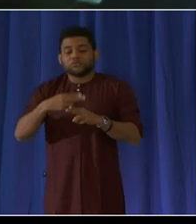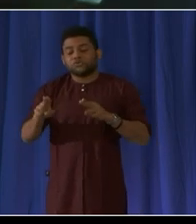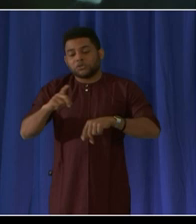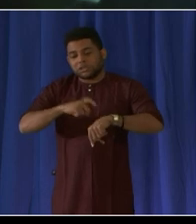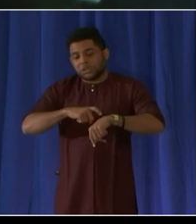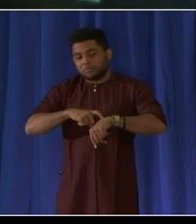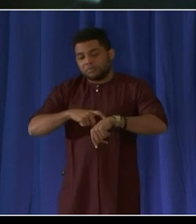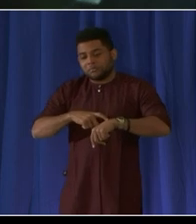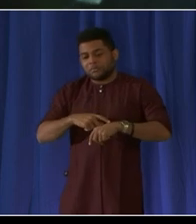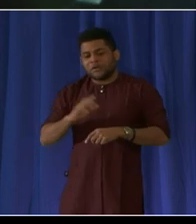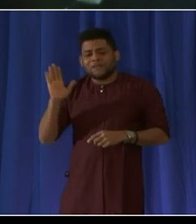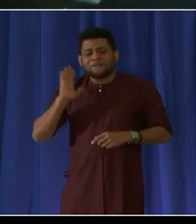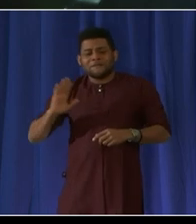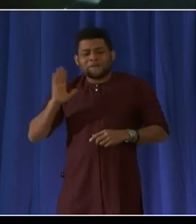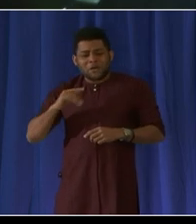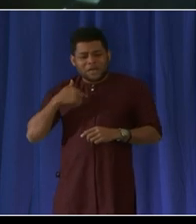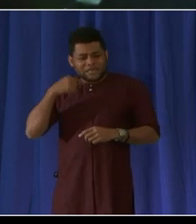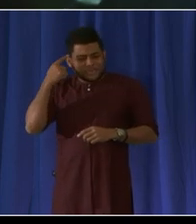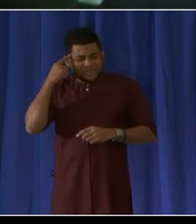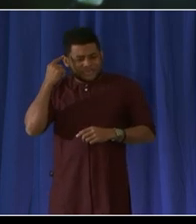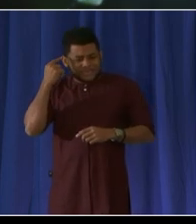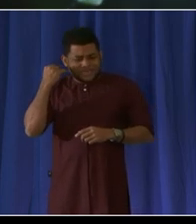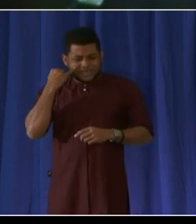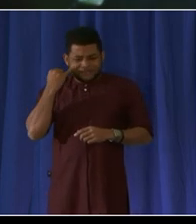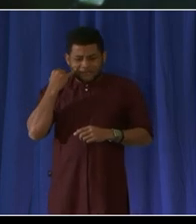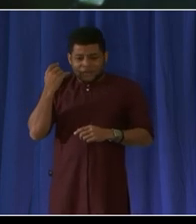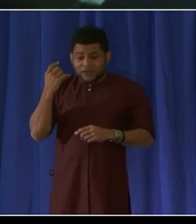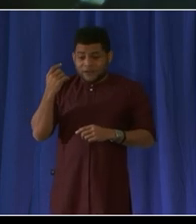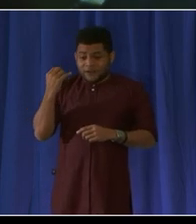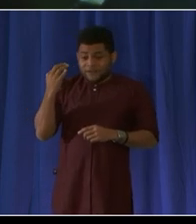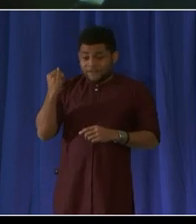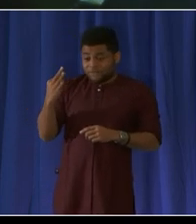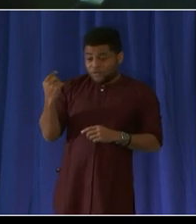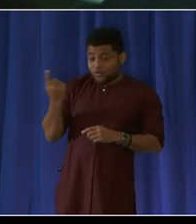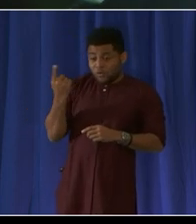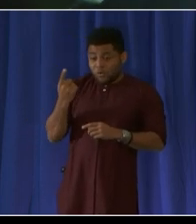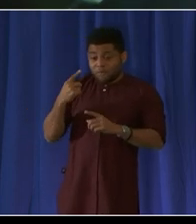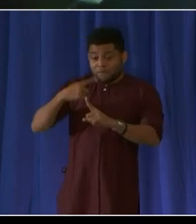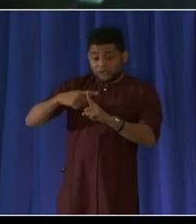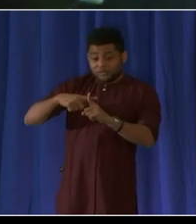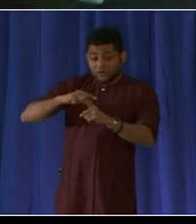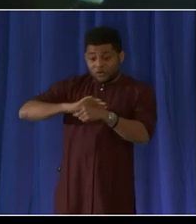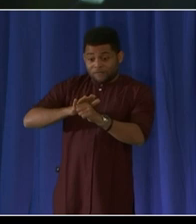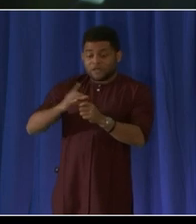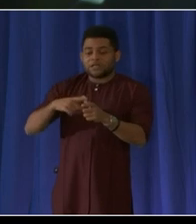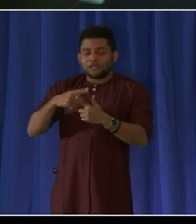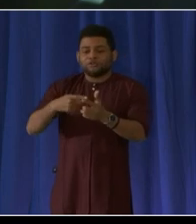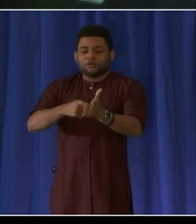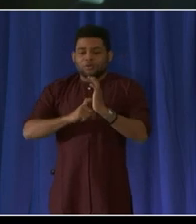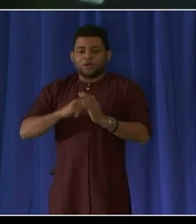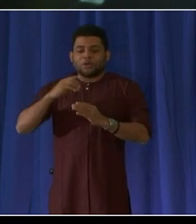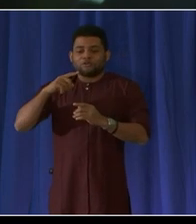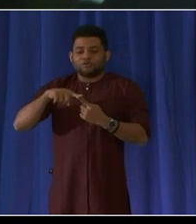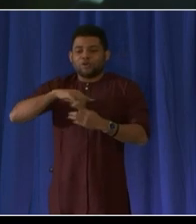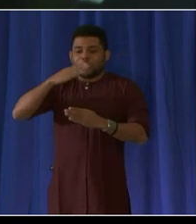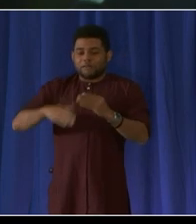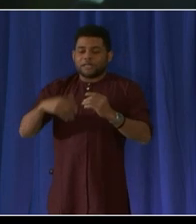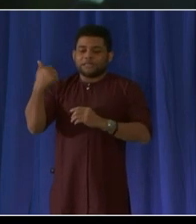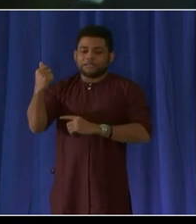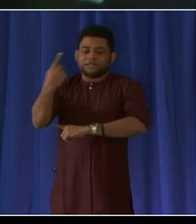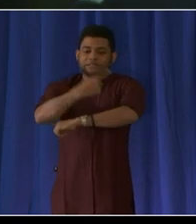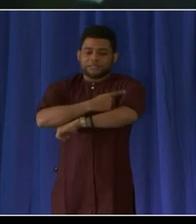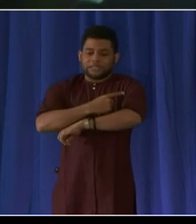past, you may recall that if someone tested positive for COVID, they were required to complete